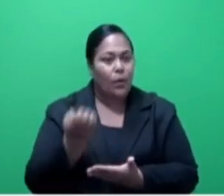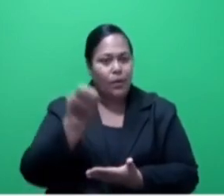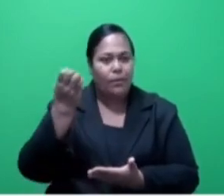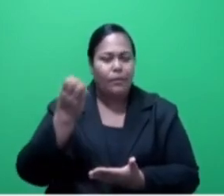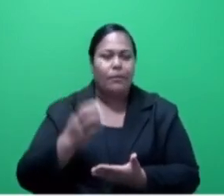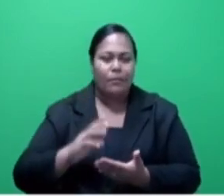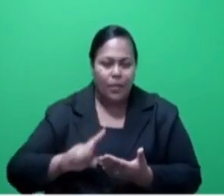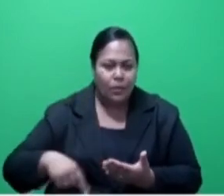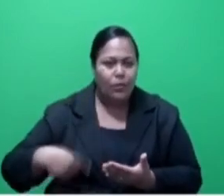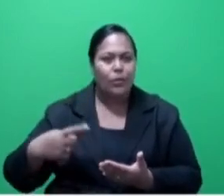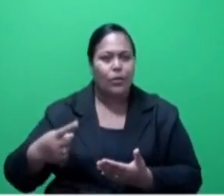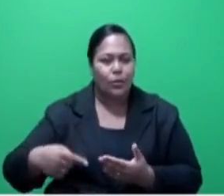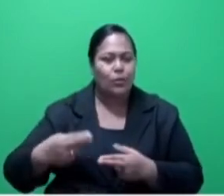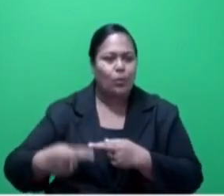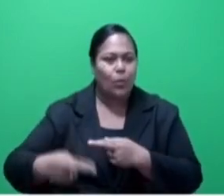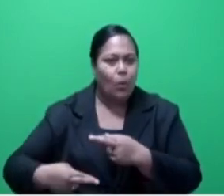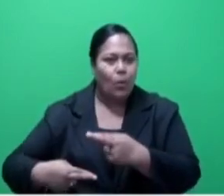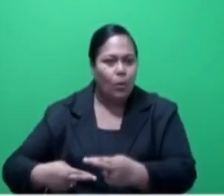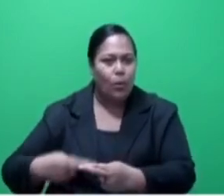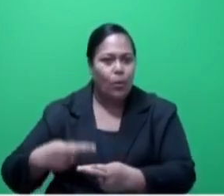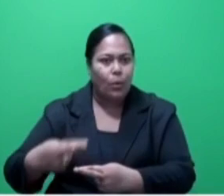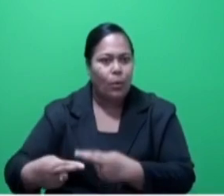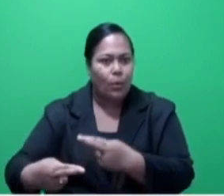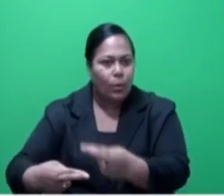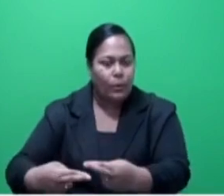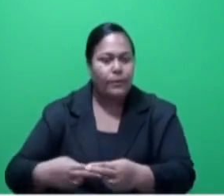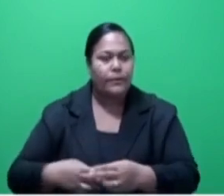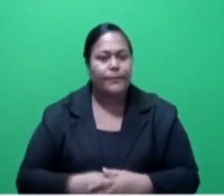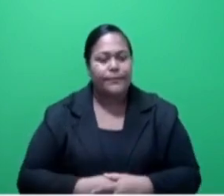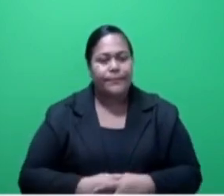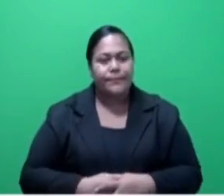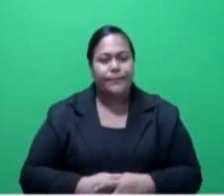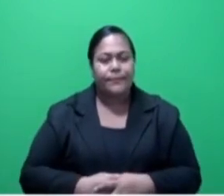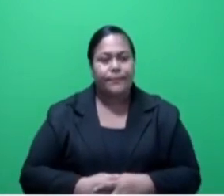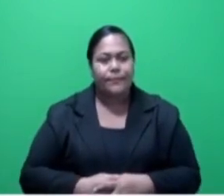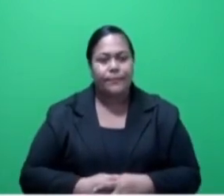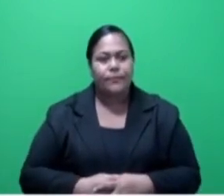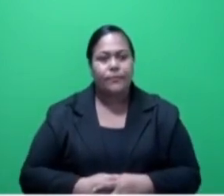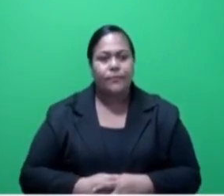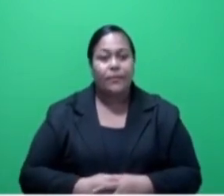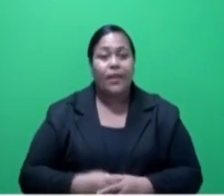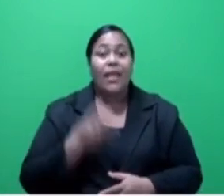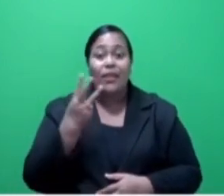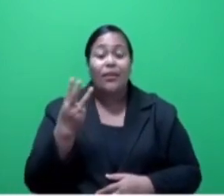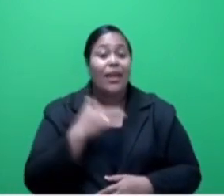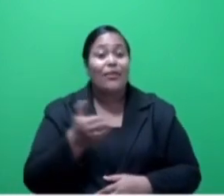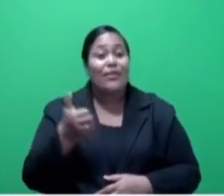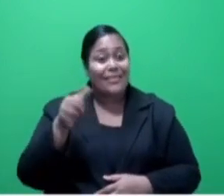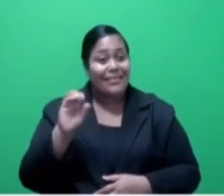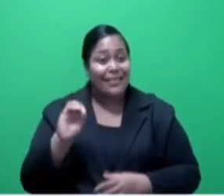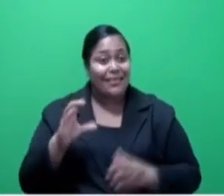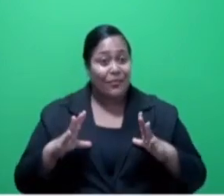over. With the 360, it's not only provided people some form of relief, but it put money into the system.